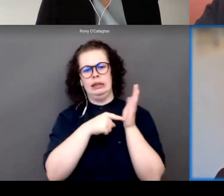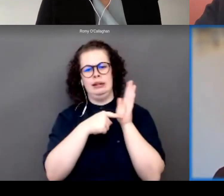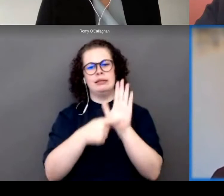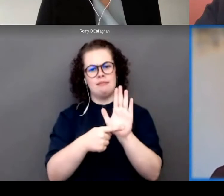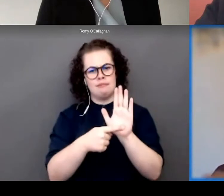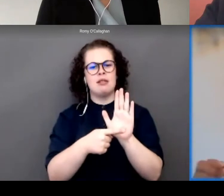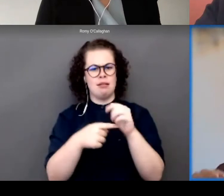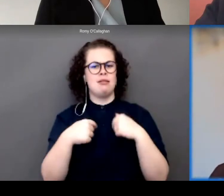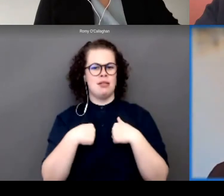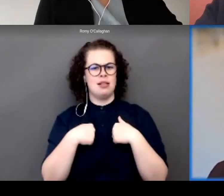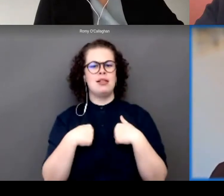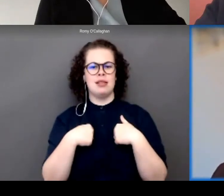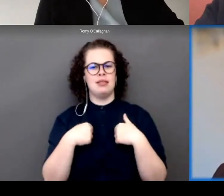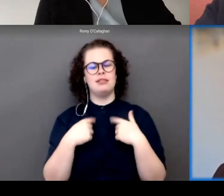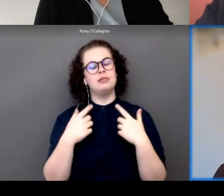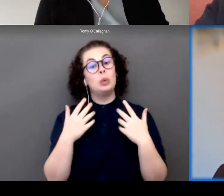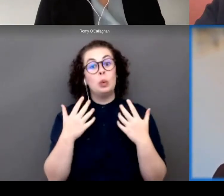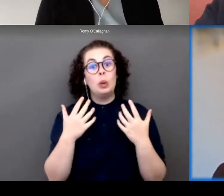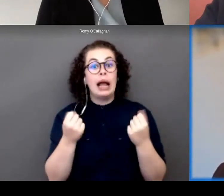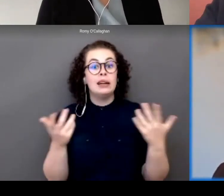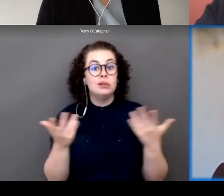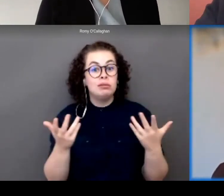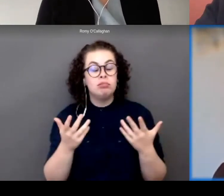say, many small events